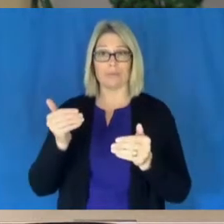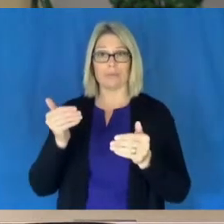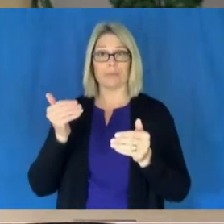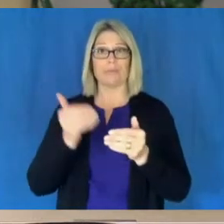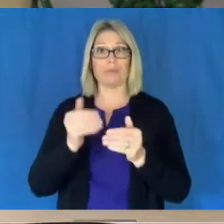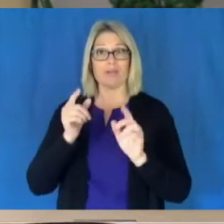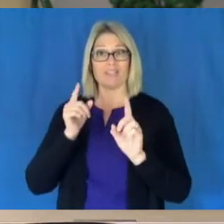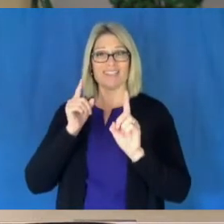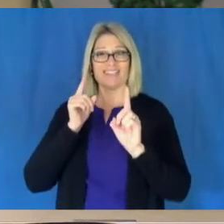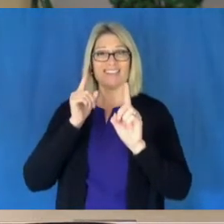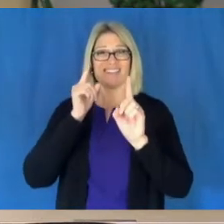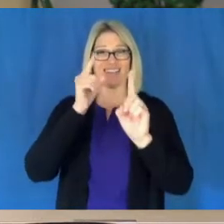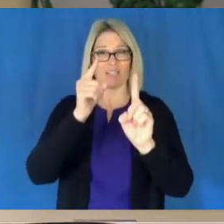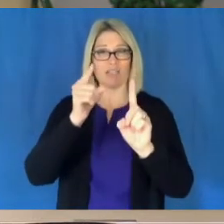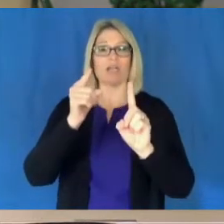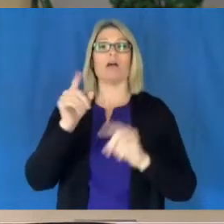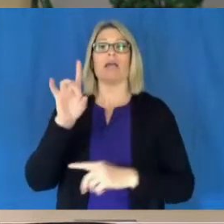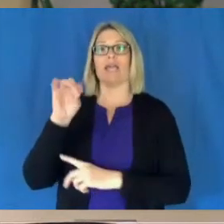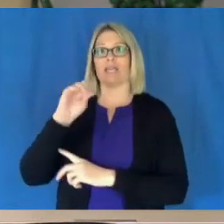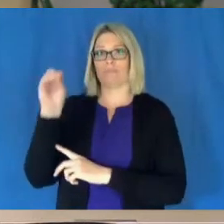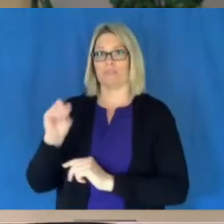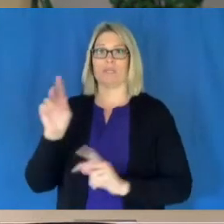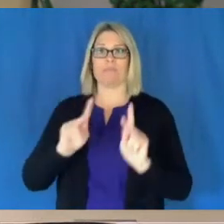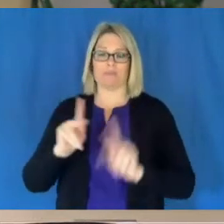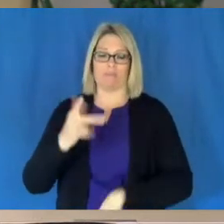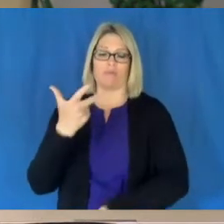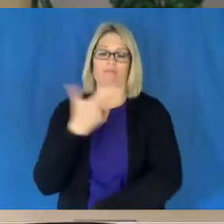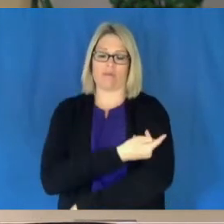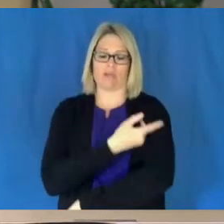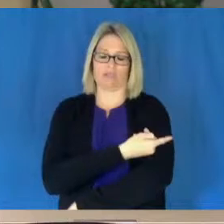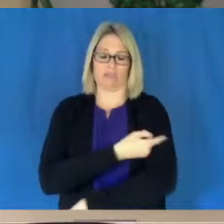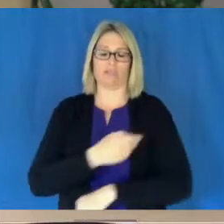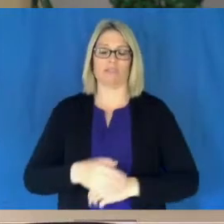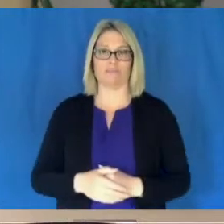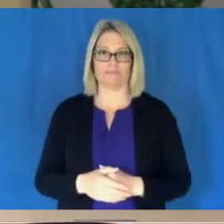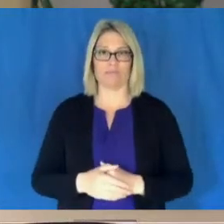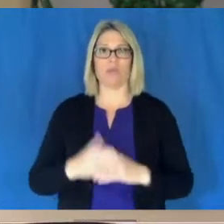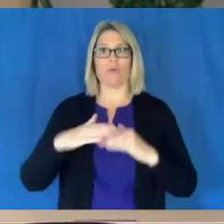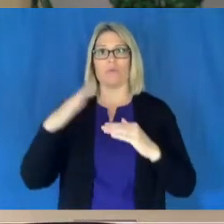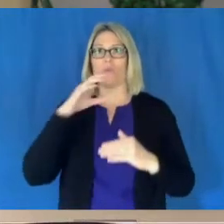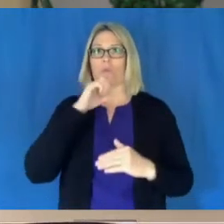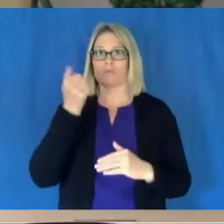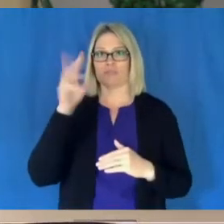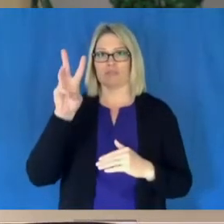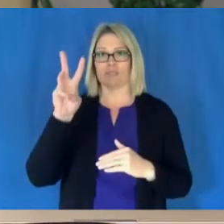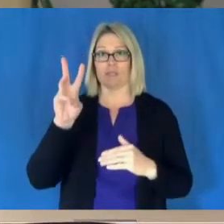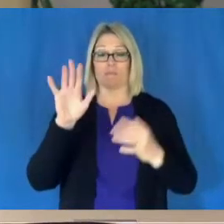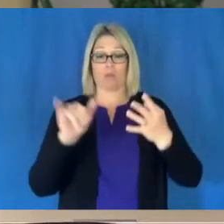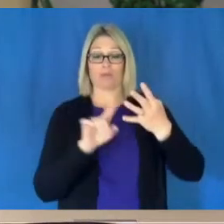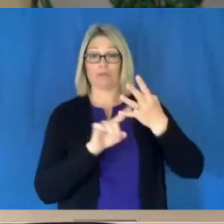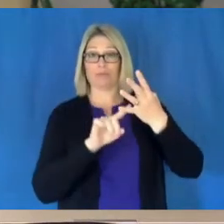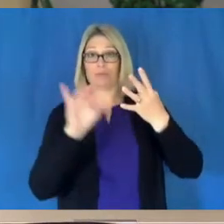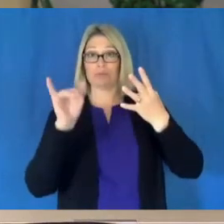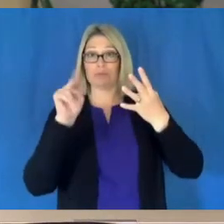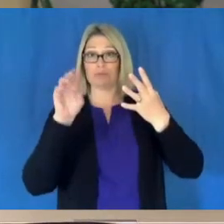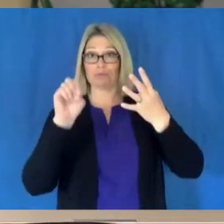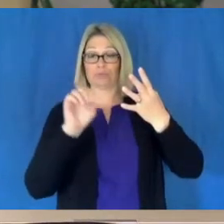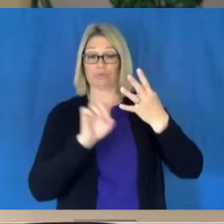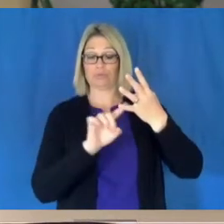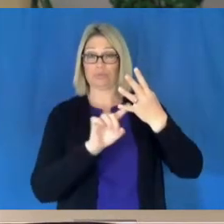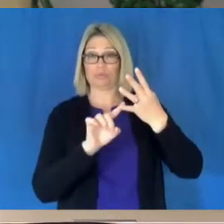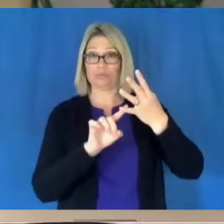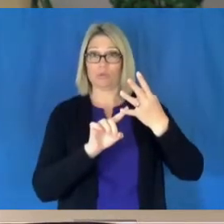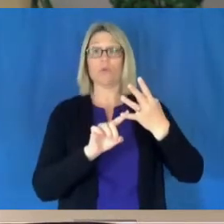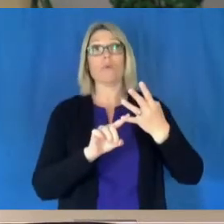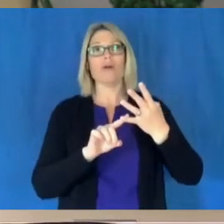of vaccinating 80% of the population over the age of 16 by the end of June. That's a milestone we're all looking